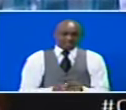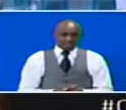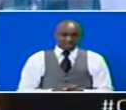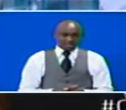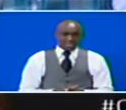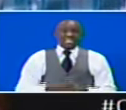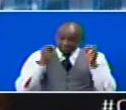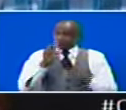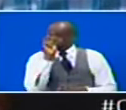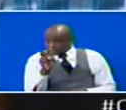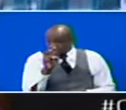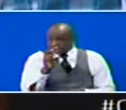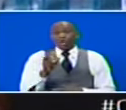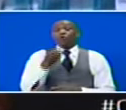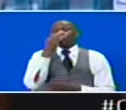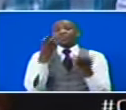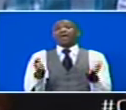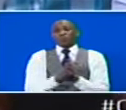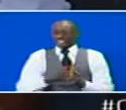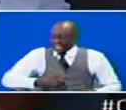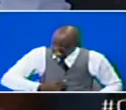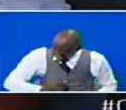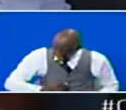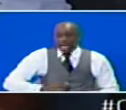Hebu angalieni mazao yake ni njaa.